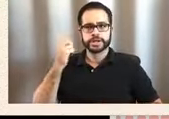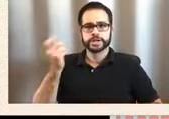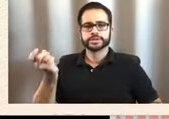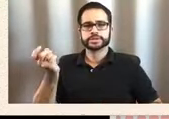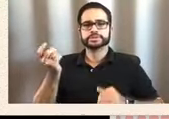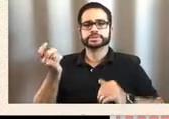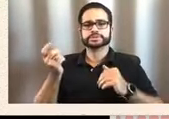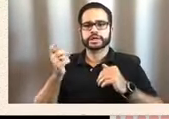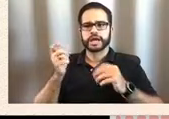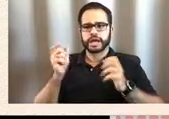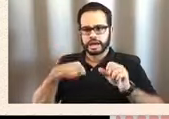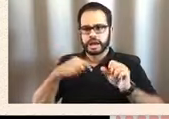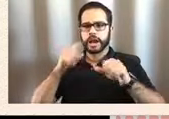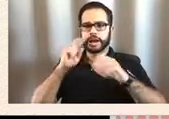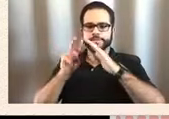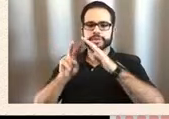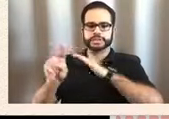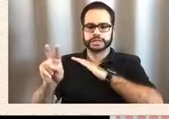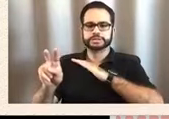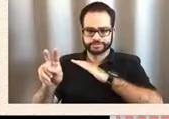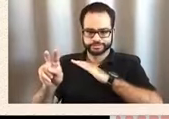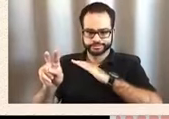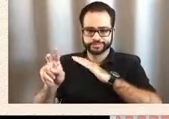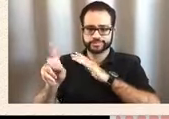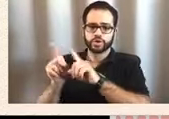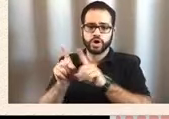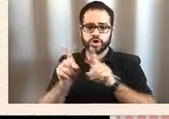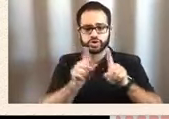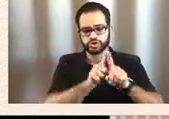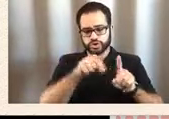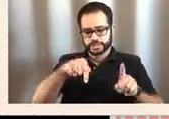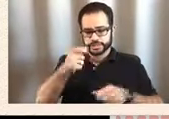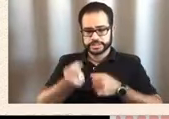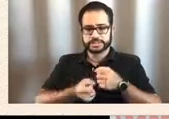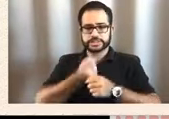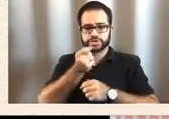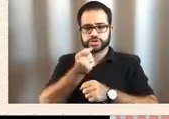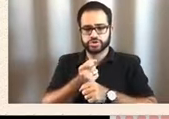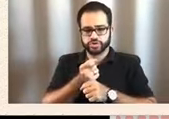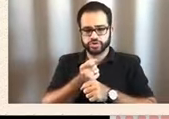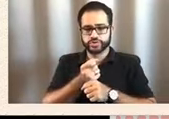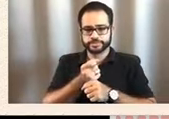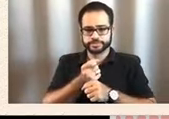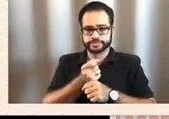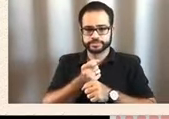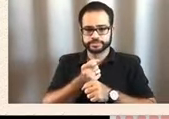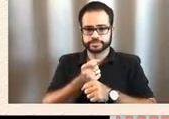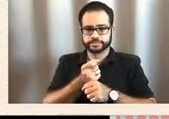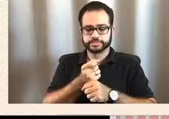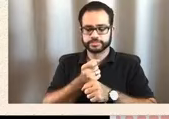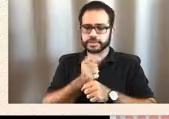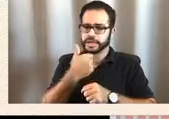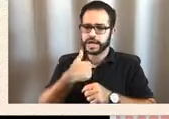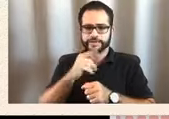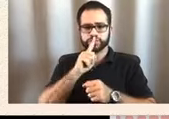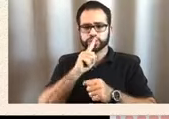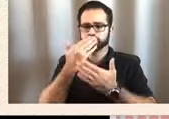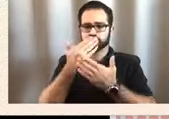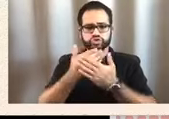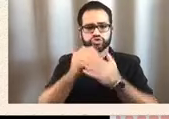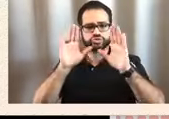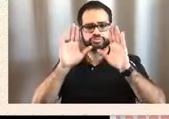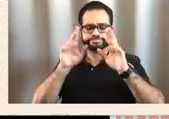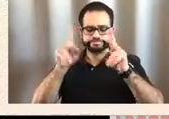predictability. Also this year, I've had the great opportunity to go